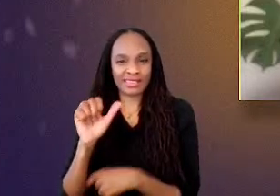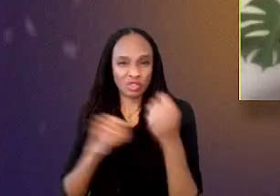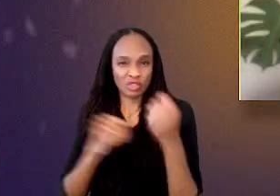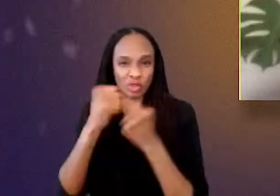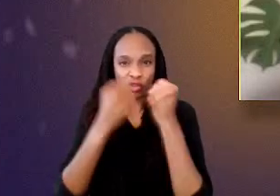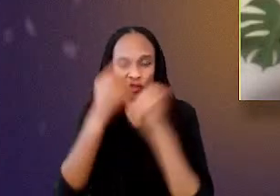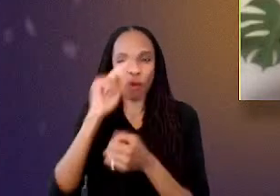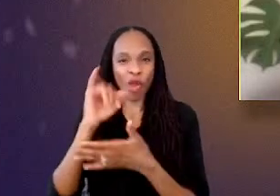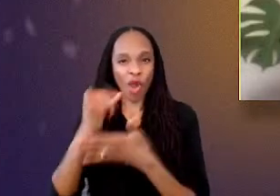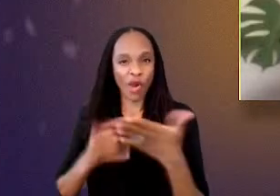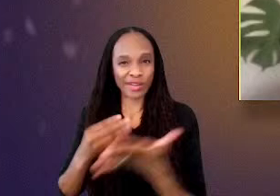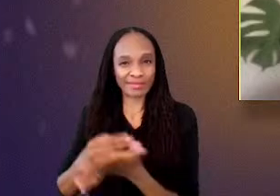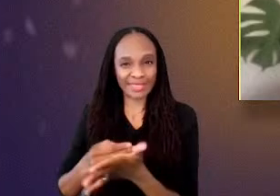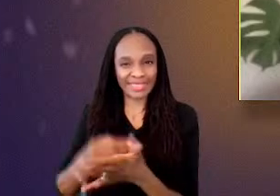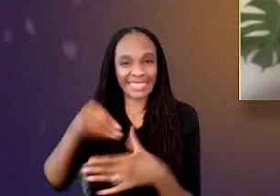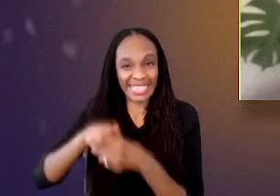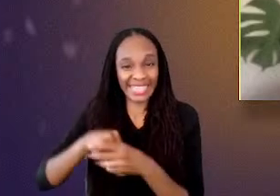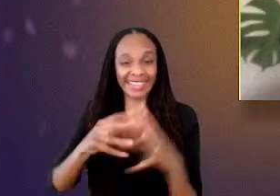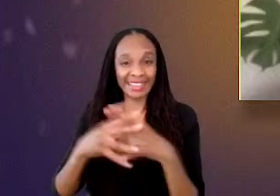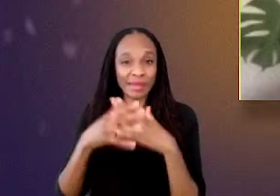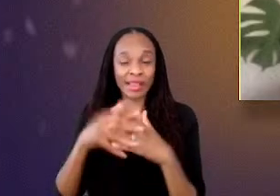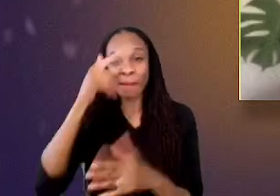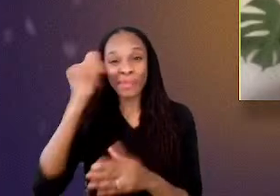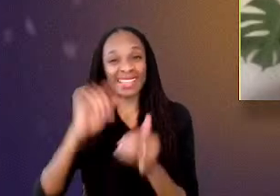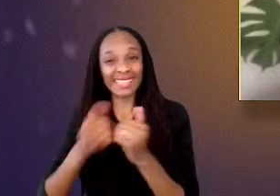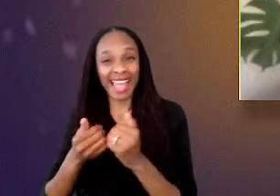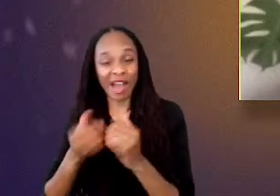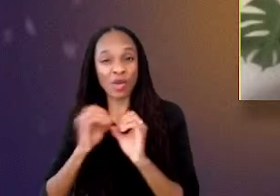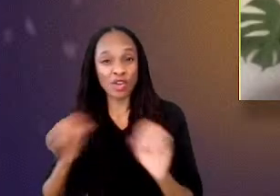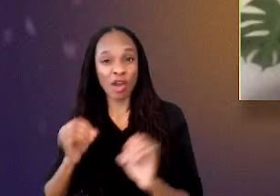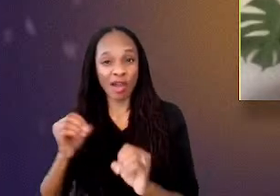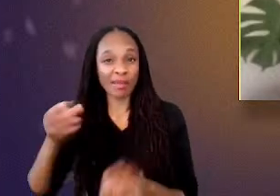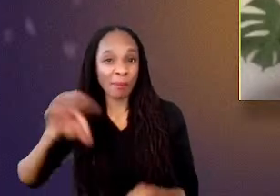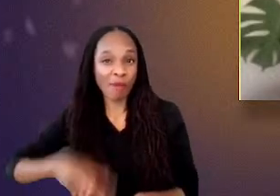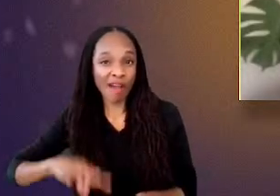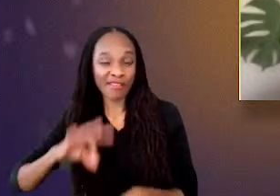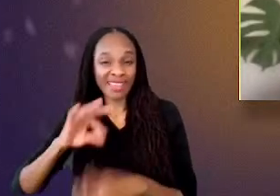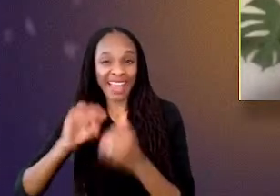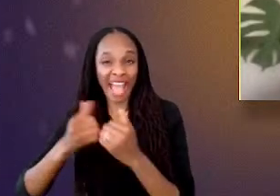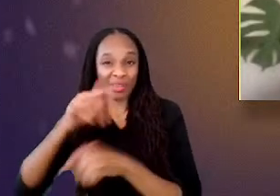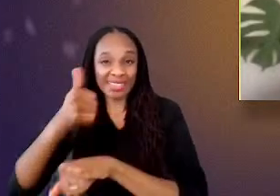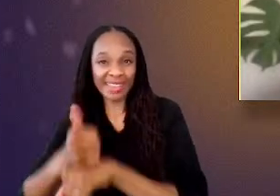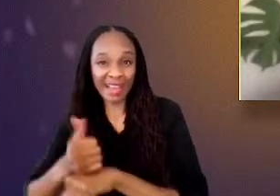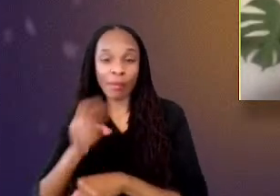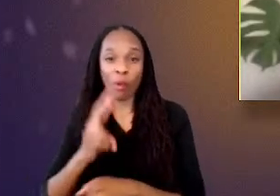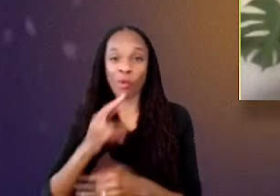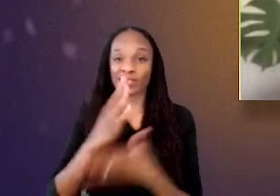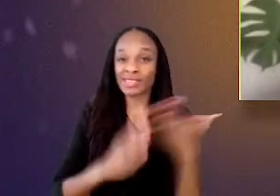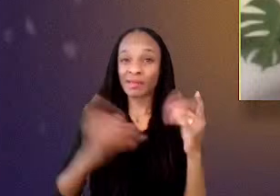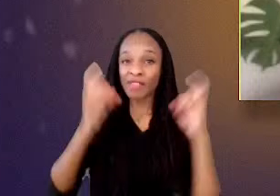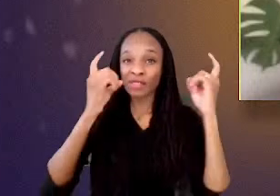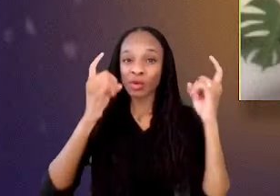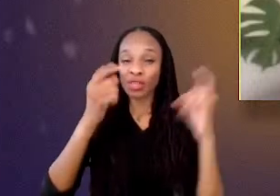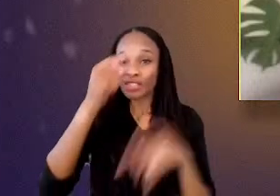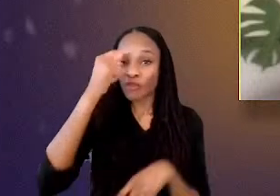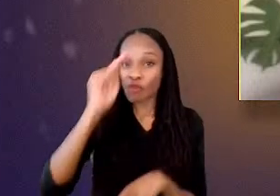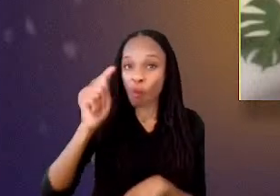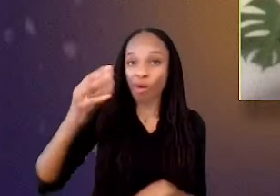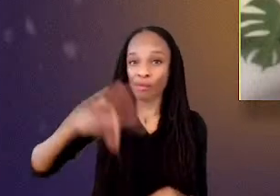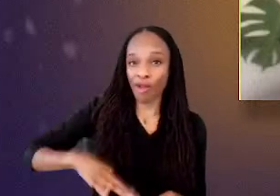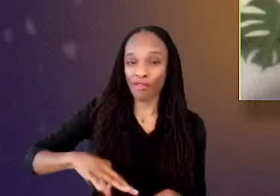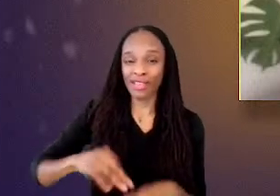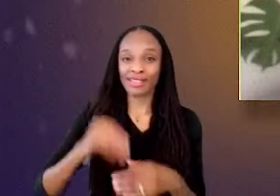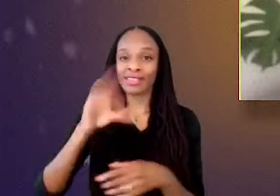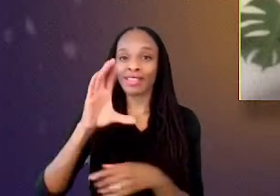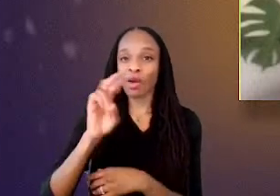and because the way nonprofits are set up, or because the way some festivals are for profits, these corporate partnerships